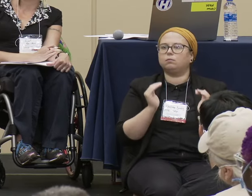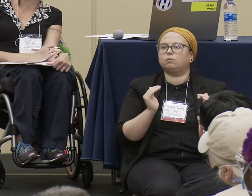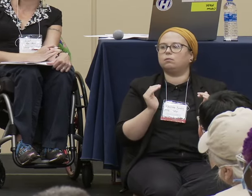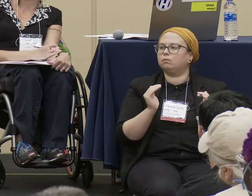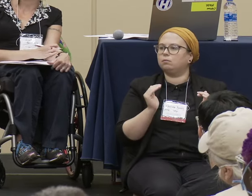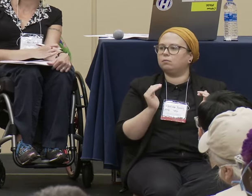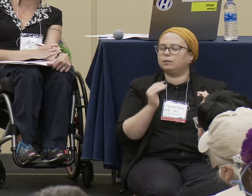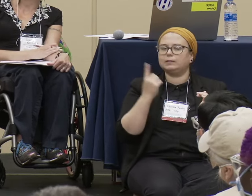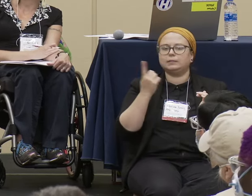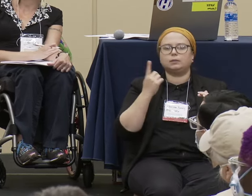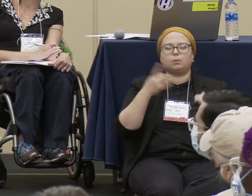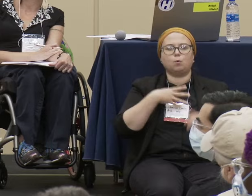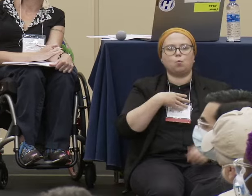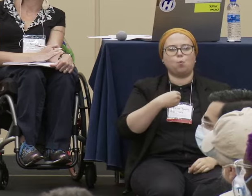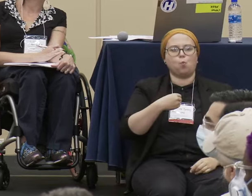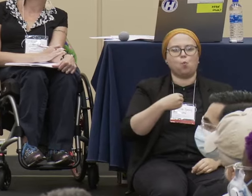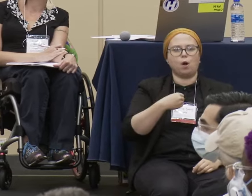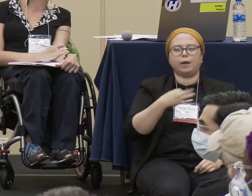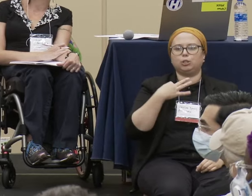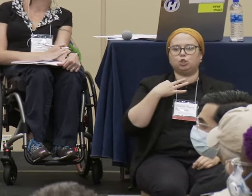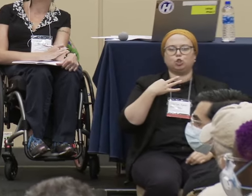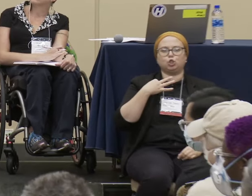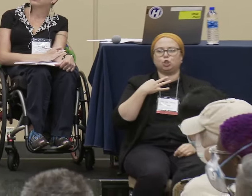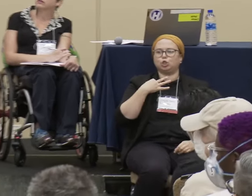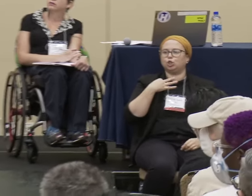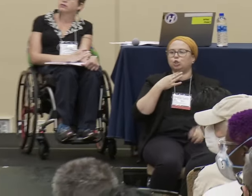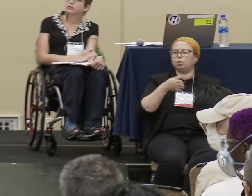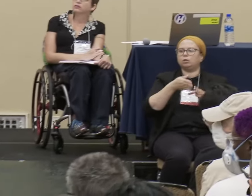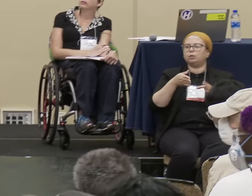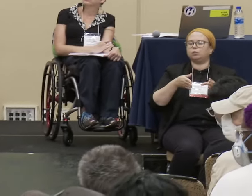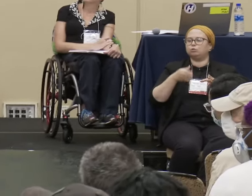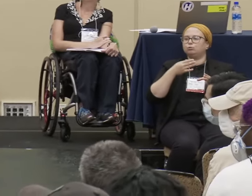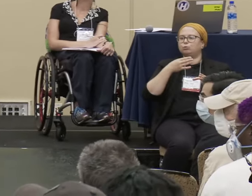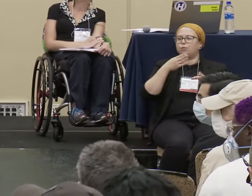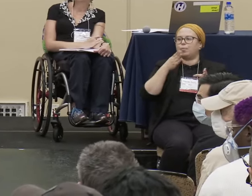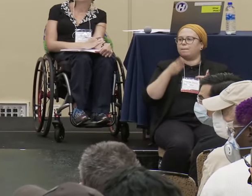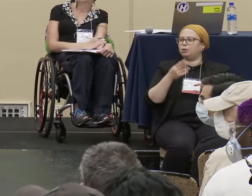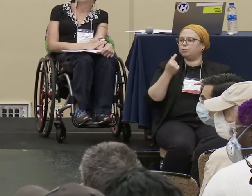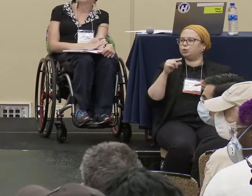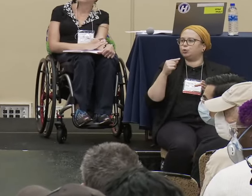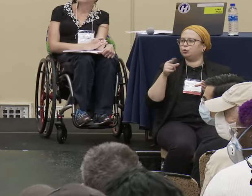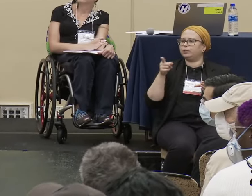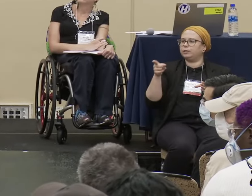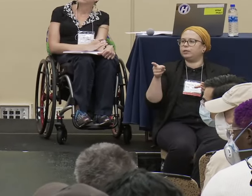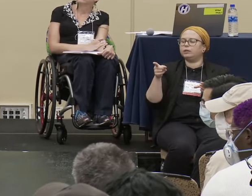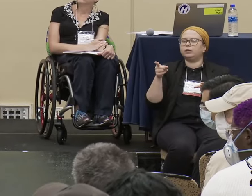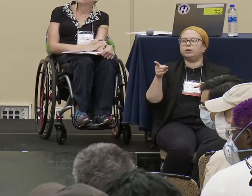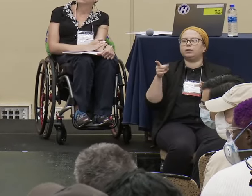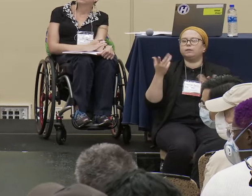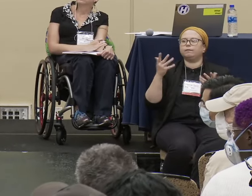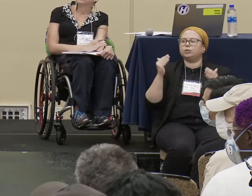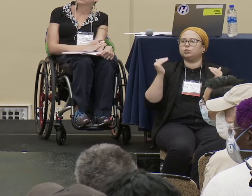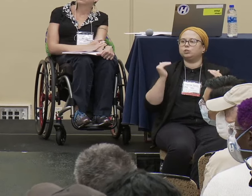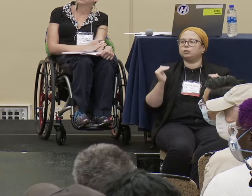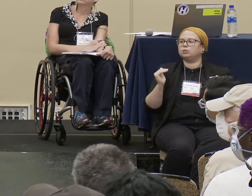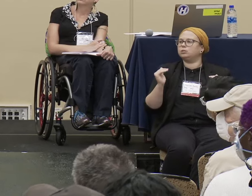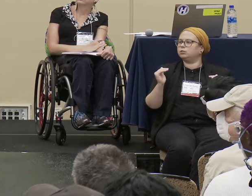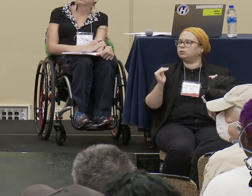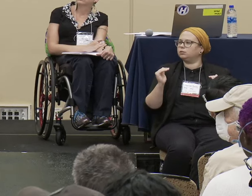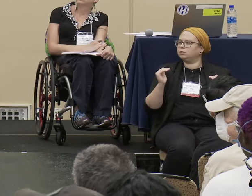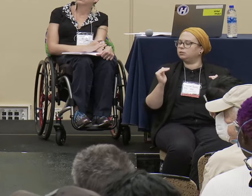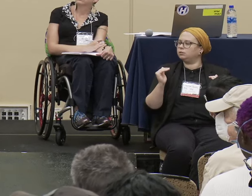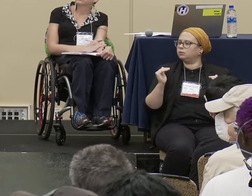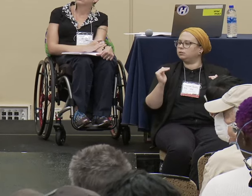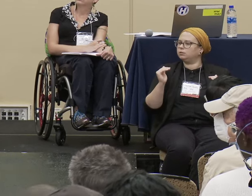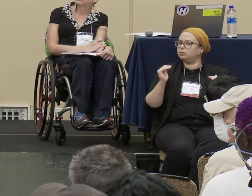there is someone wearing a white shirt next to the person in green. Yep, so you're next. And then that's gonna be followed by